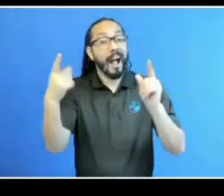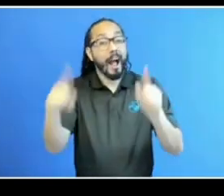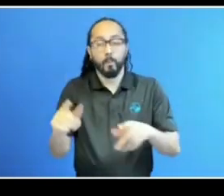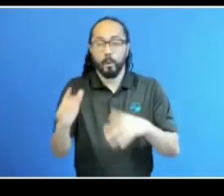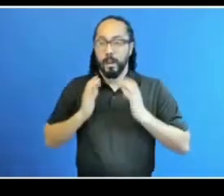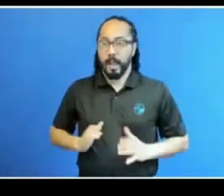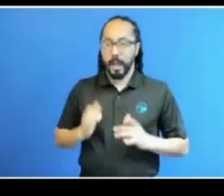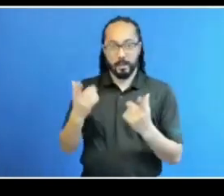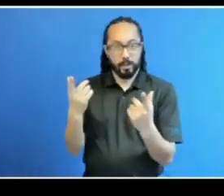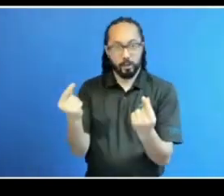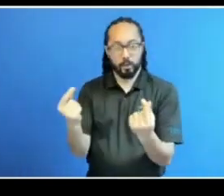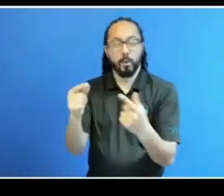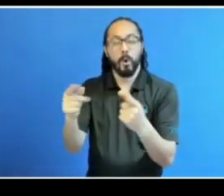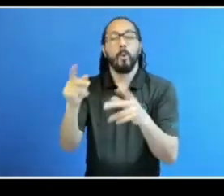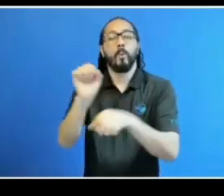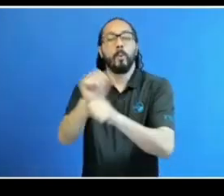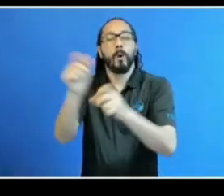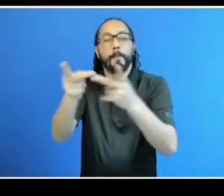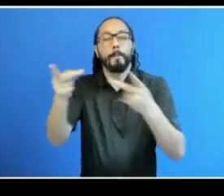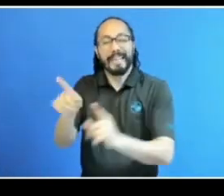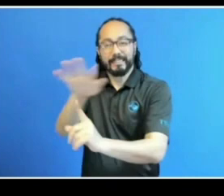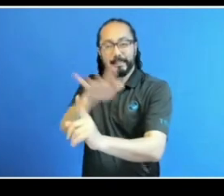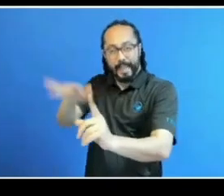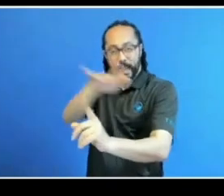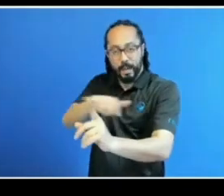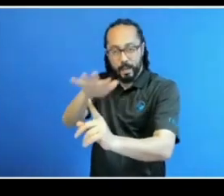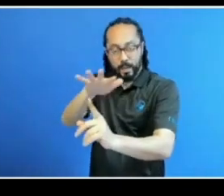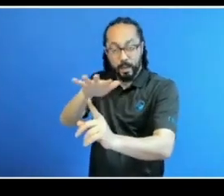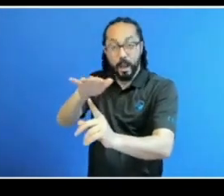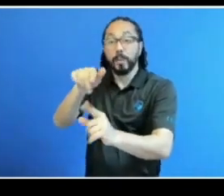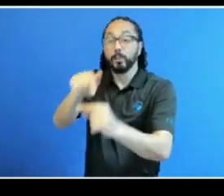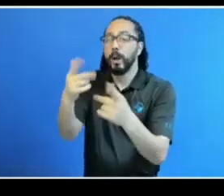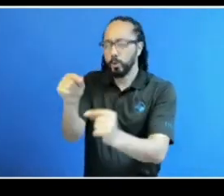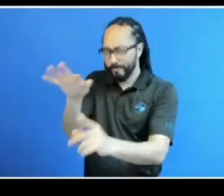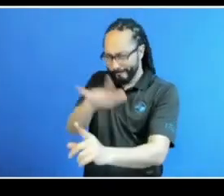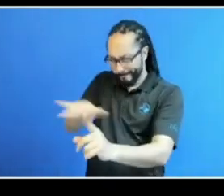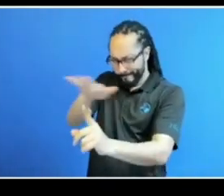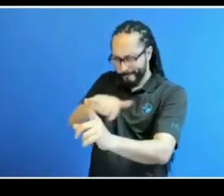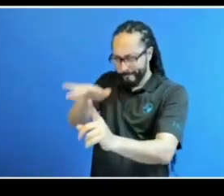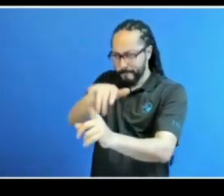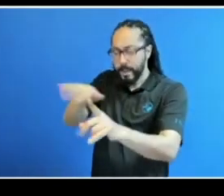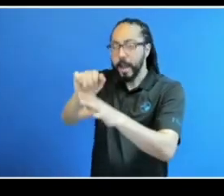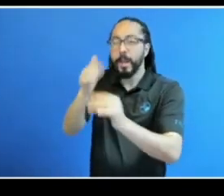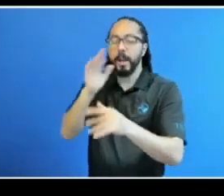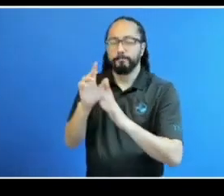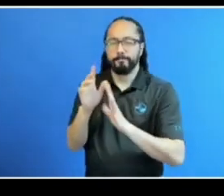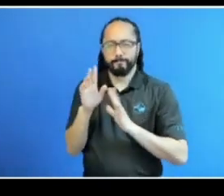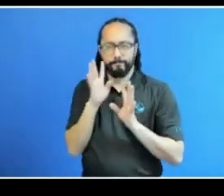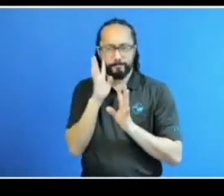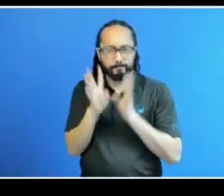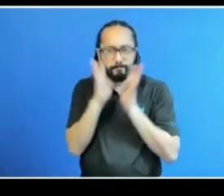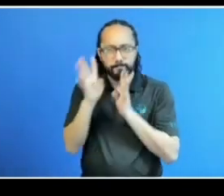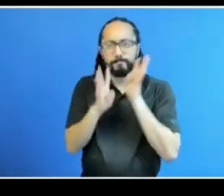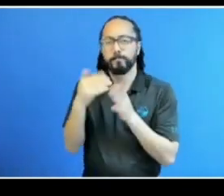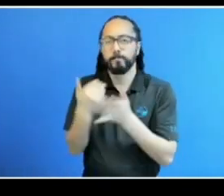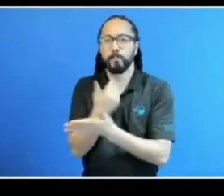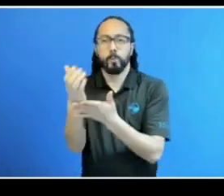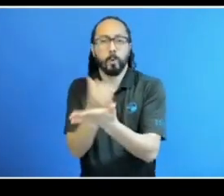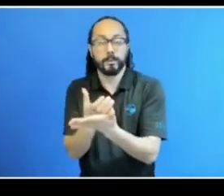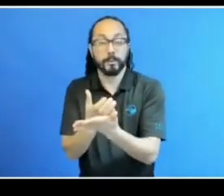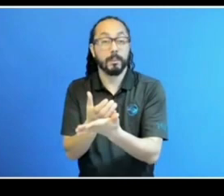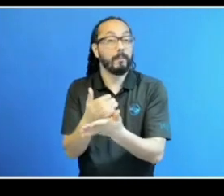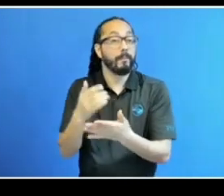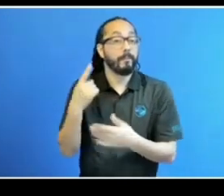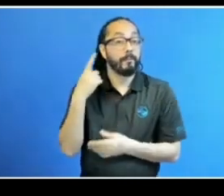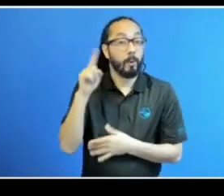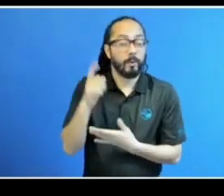client where I was going to go in and create all of these courses and really just help